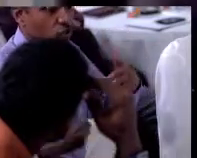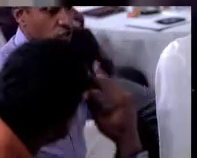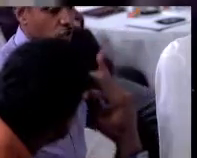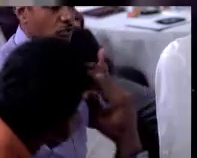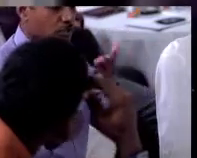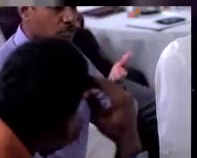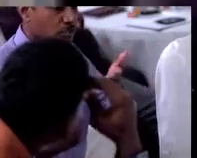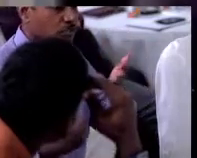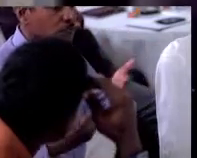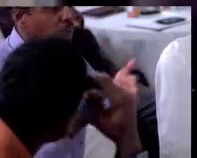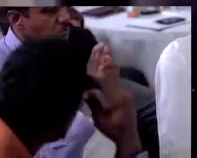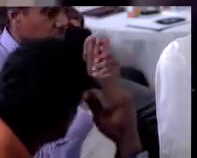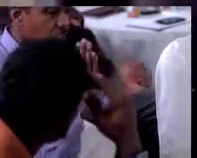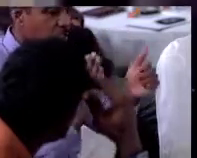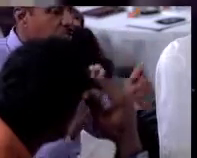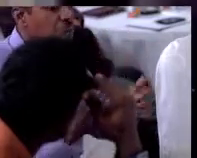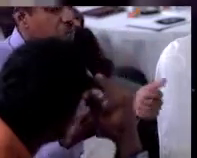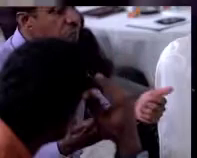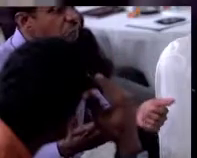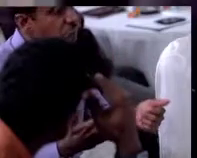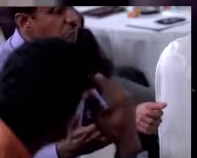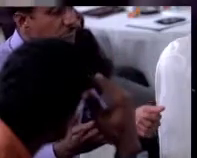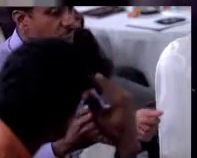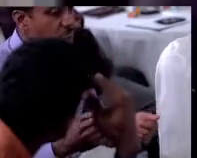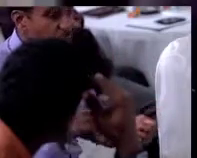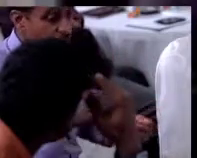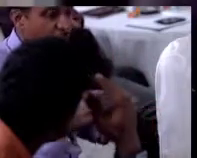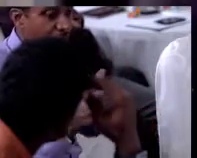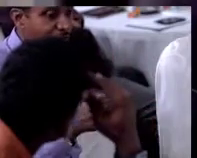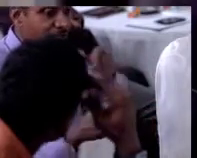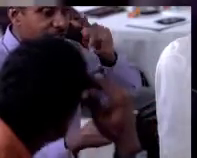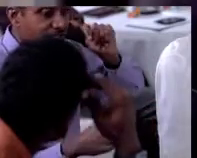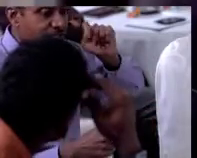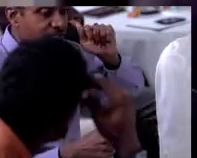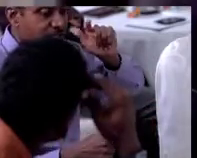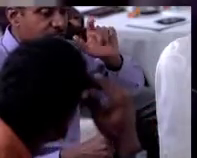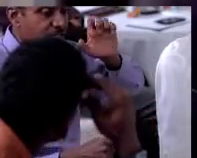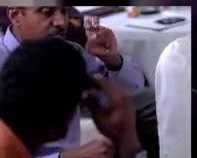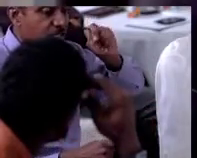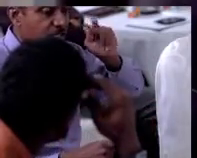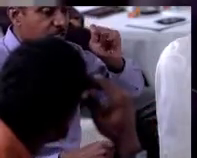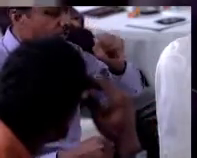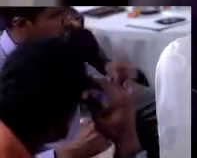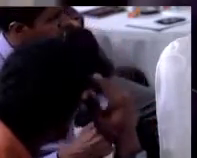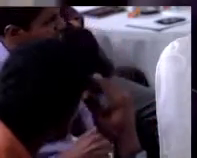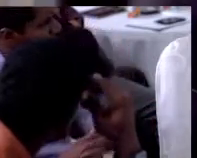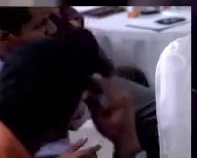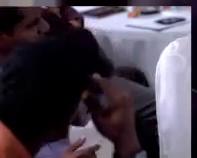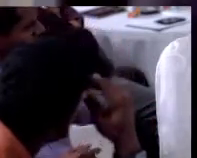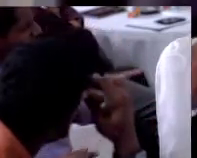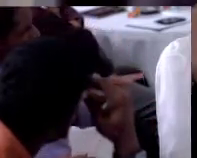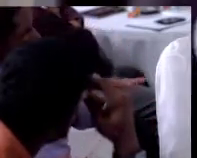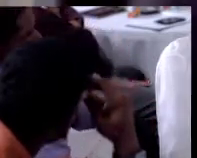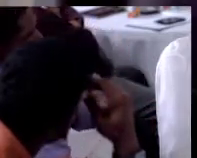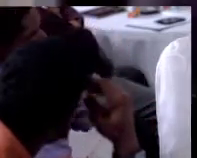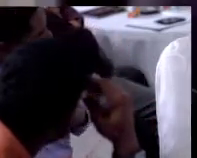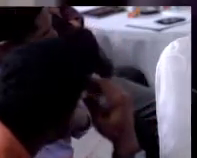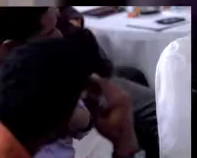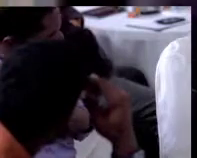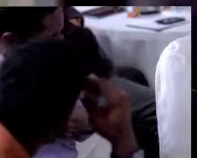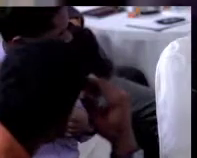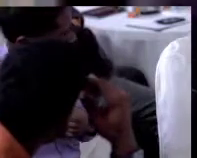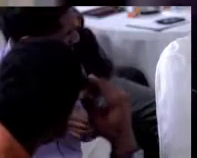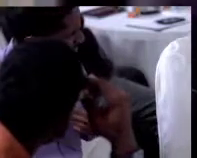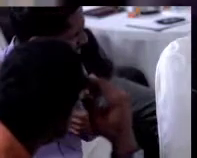in the last few years, and it's just about 2 or 3 years, I said, it is a talent. It is a talent to corral